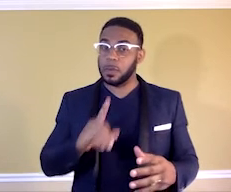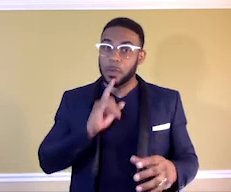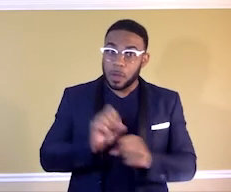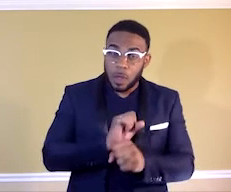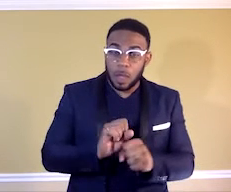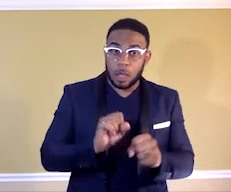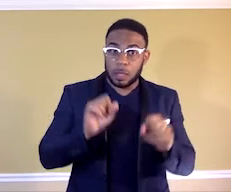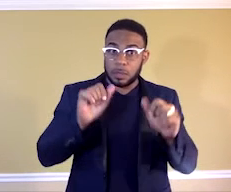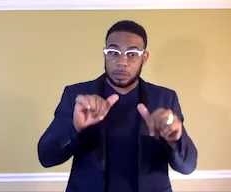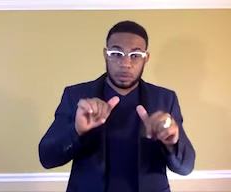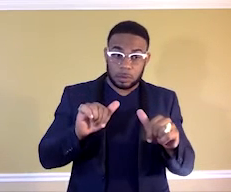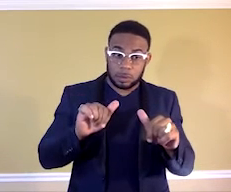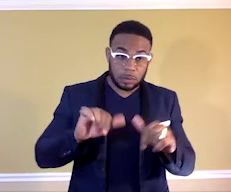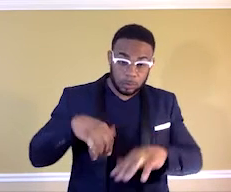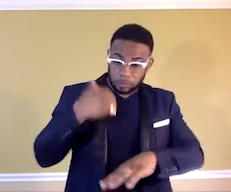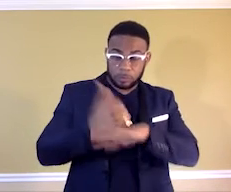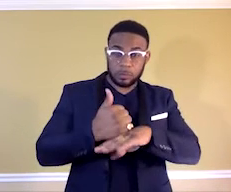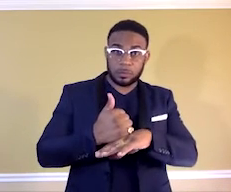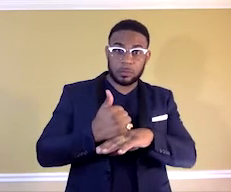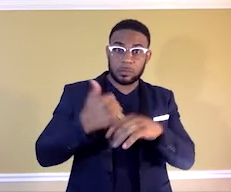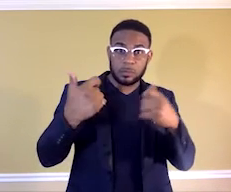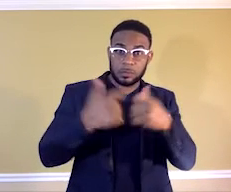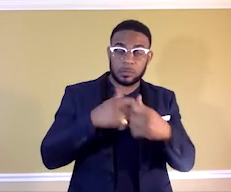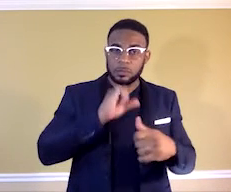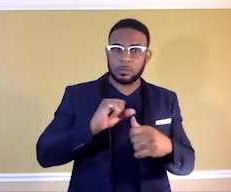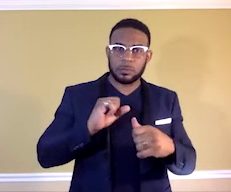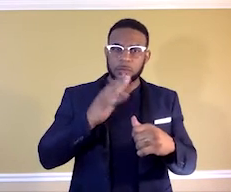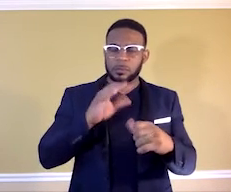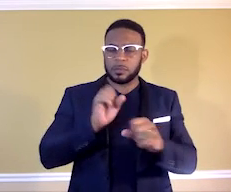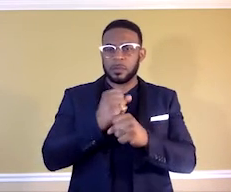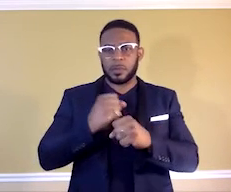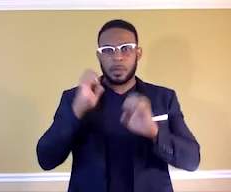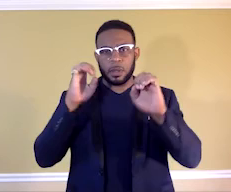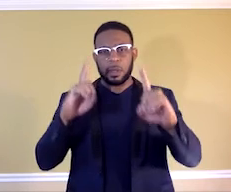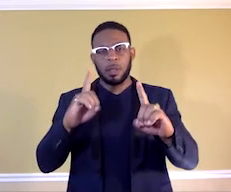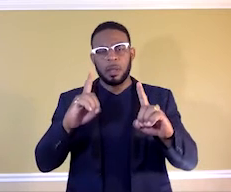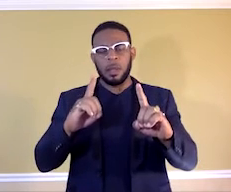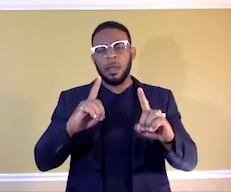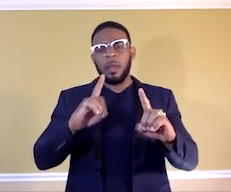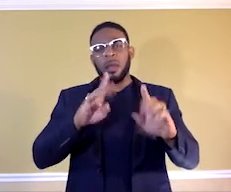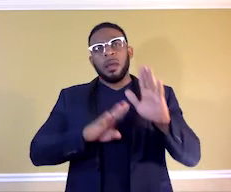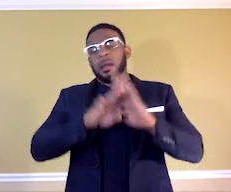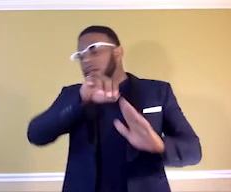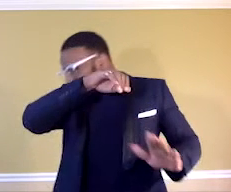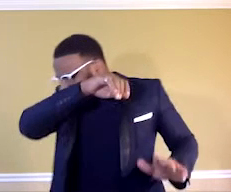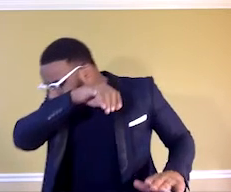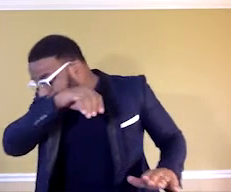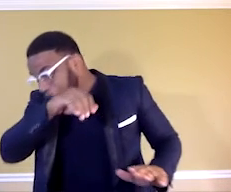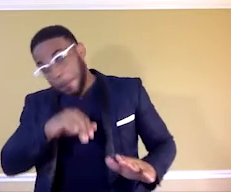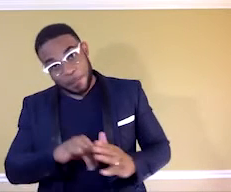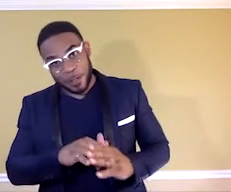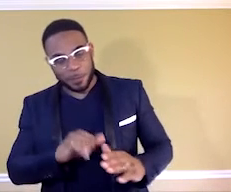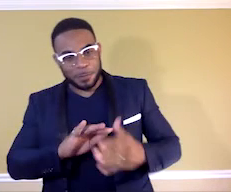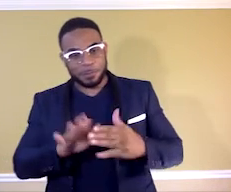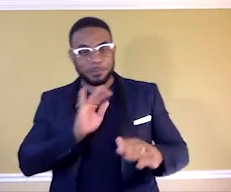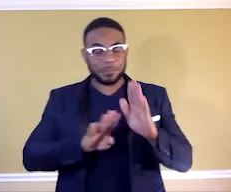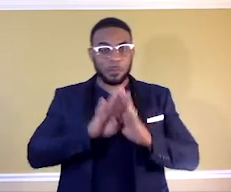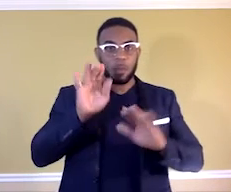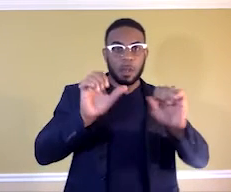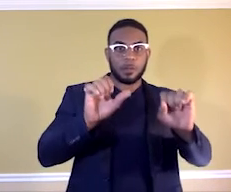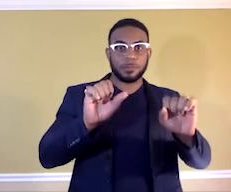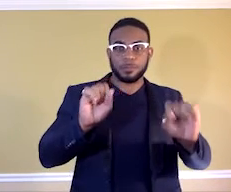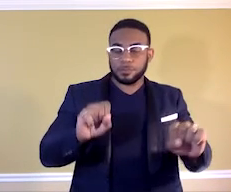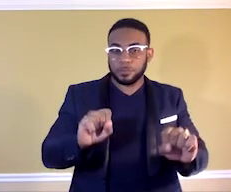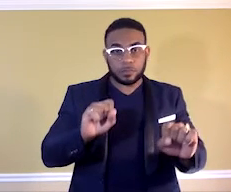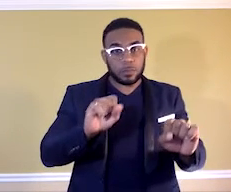ultimately, this advent of the digital age has seemingly made education and upward mobility portable and more accessible to people of